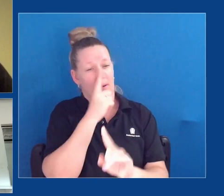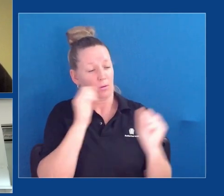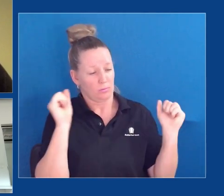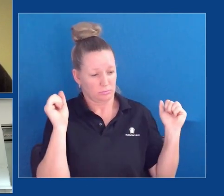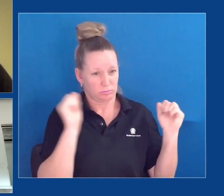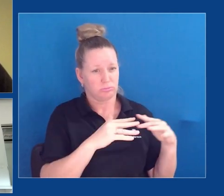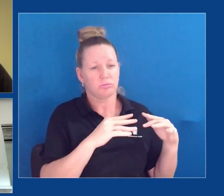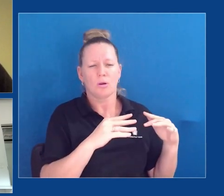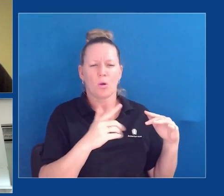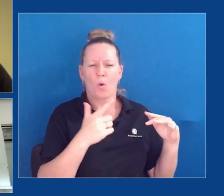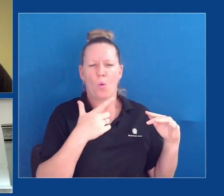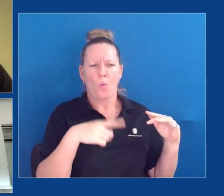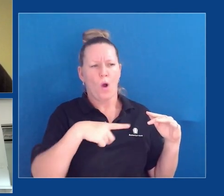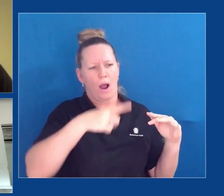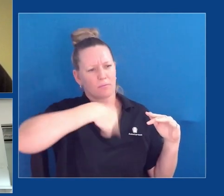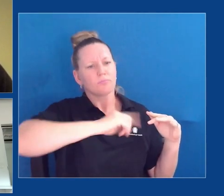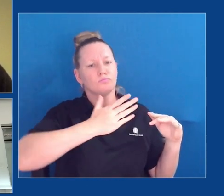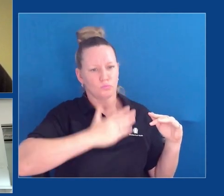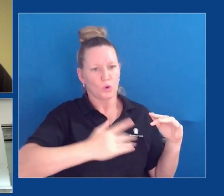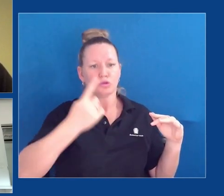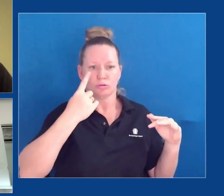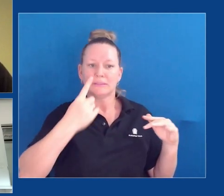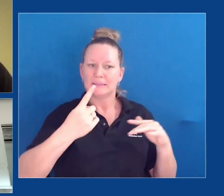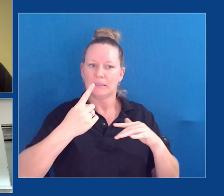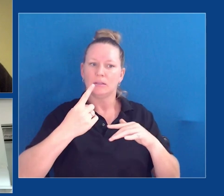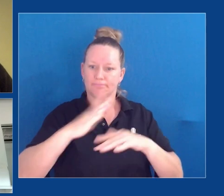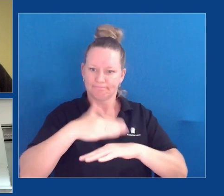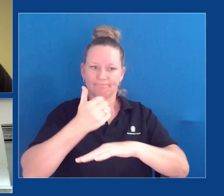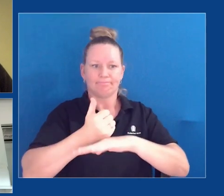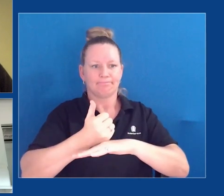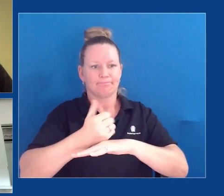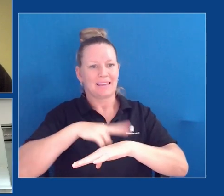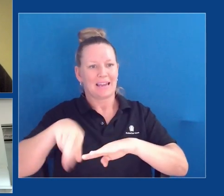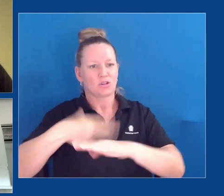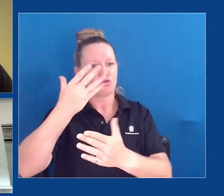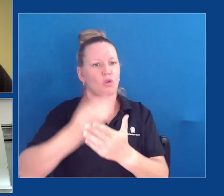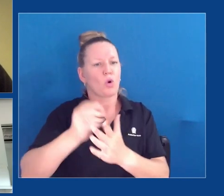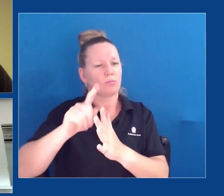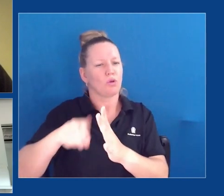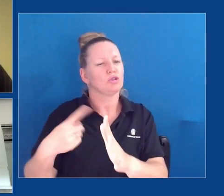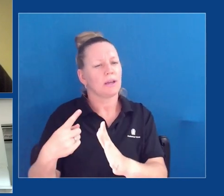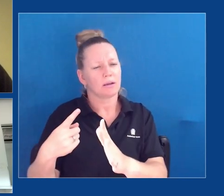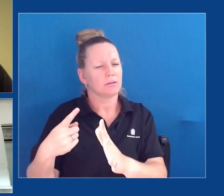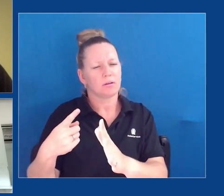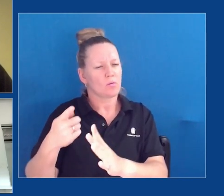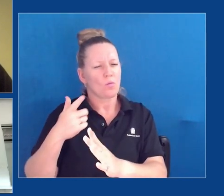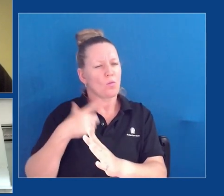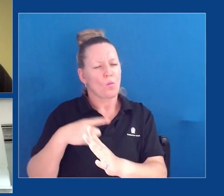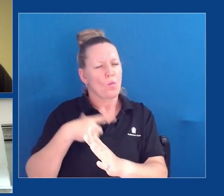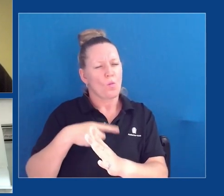formation of a national reporting project for Indigenous performance? What's so important about those traditions,